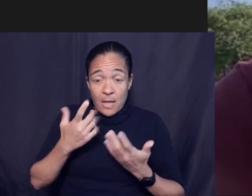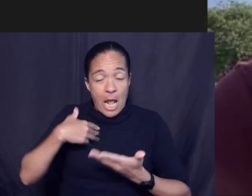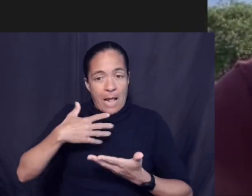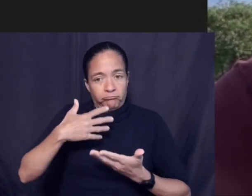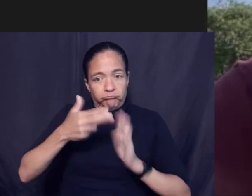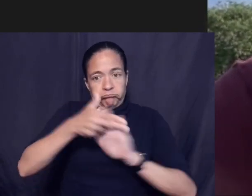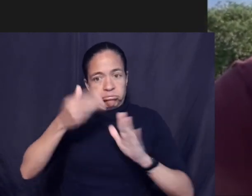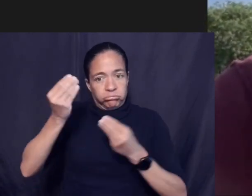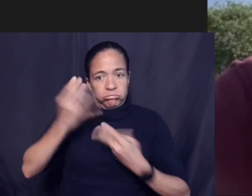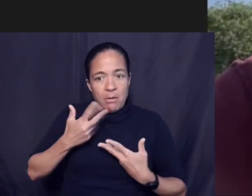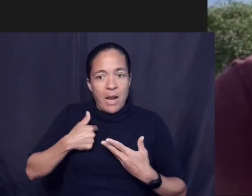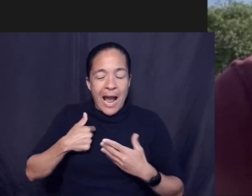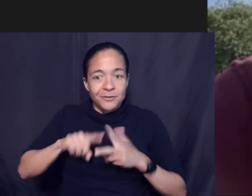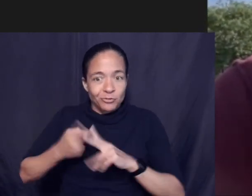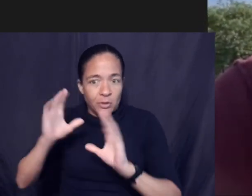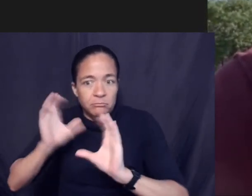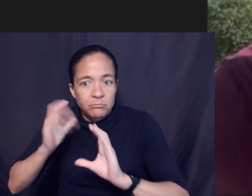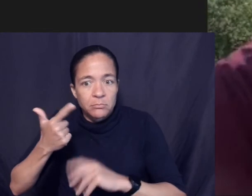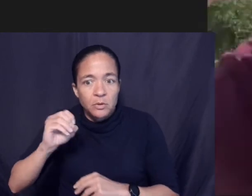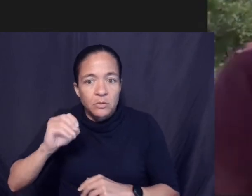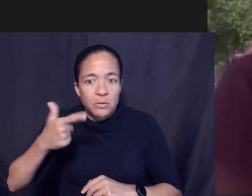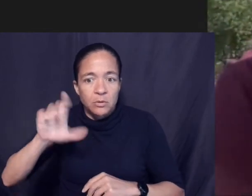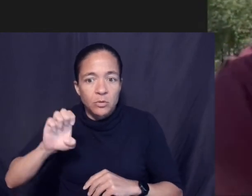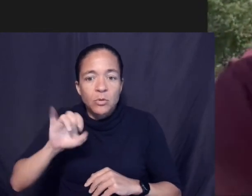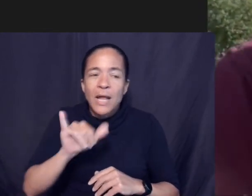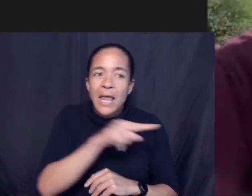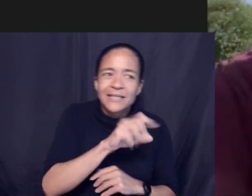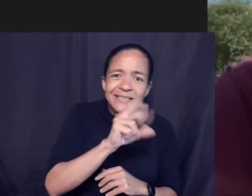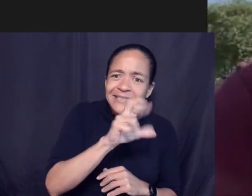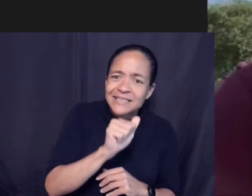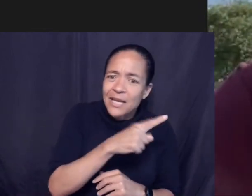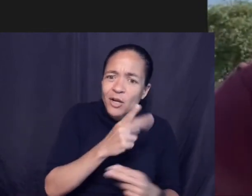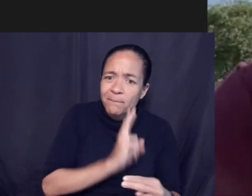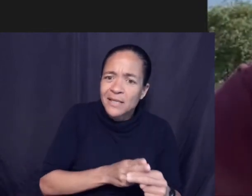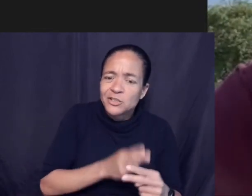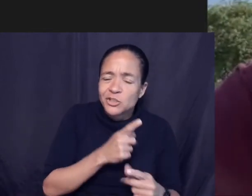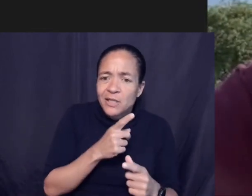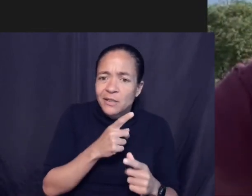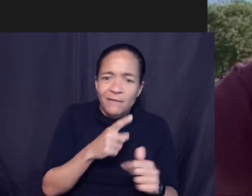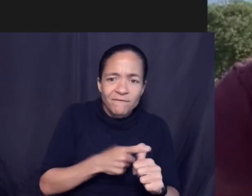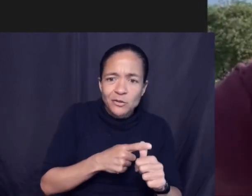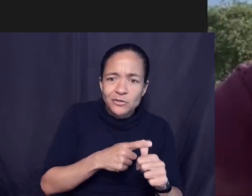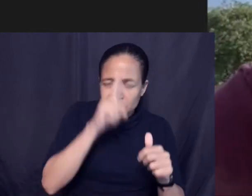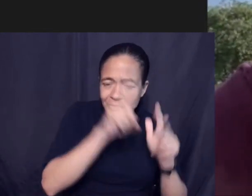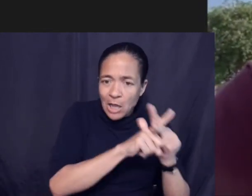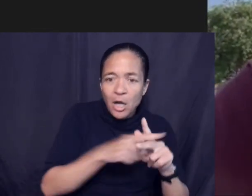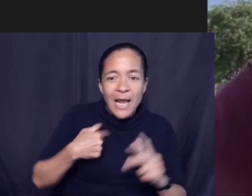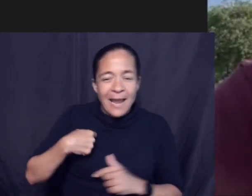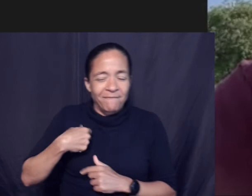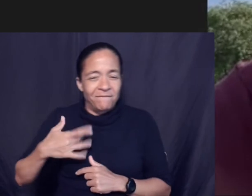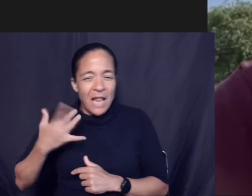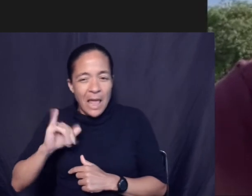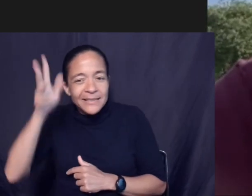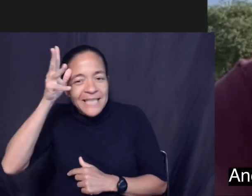like, I think Sarah mentioned this, like her first thought with this. And I guess from a dad's standpoint, it's like, a little bit